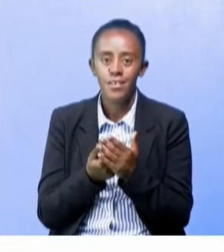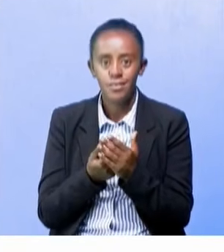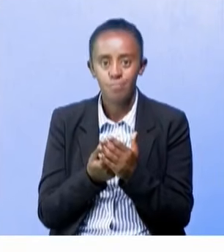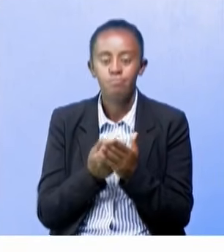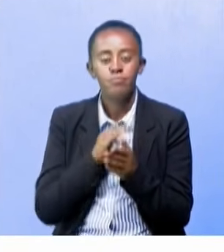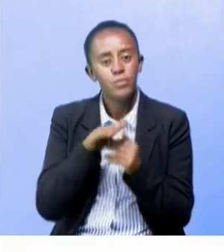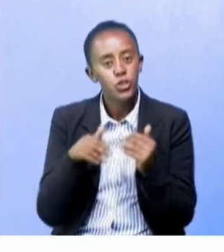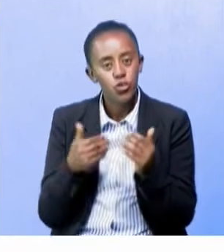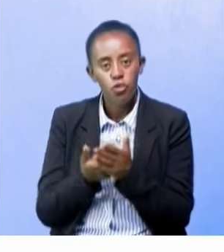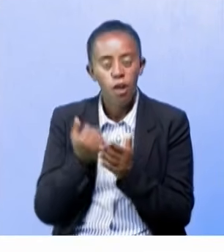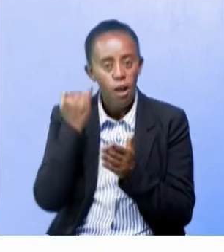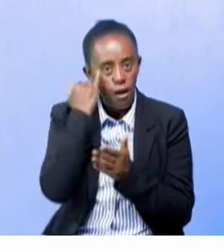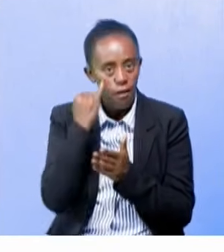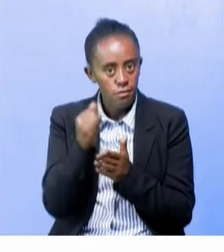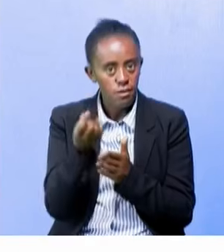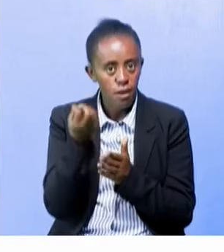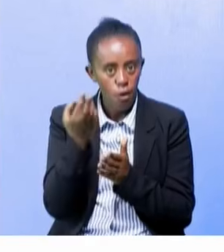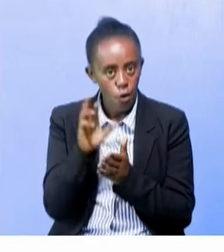idea of